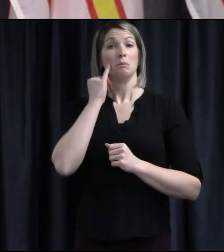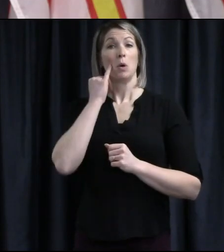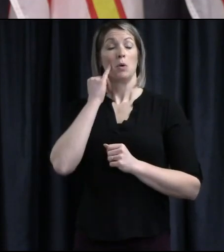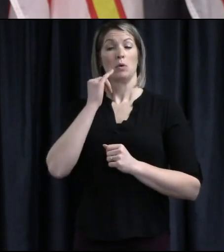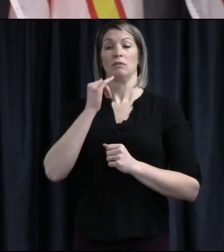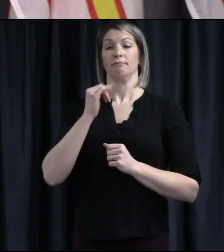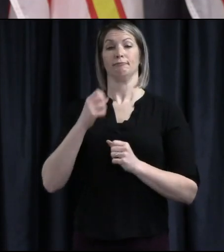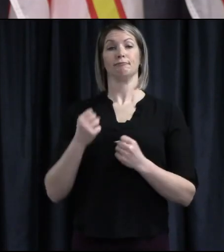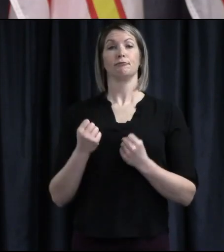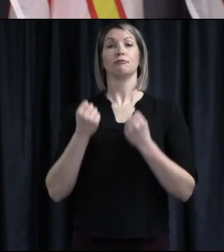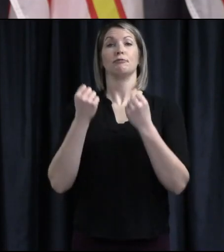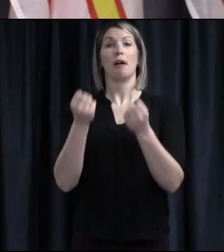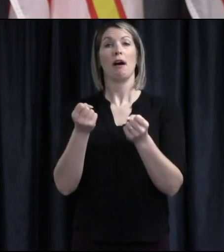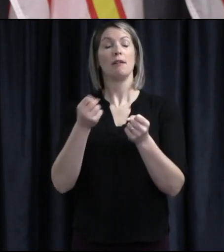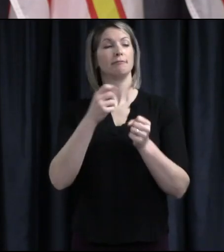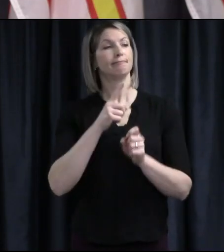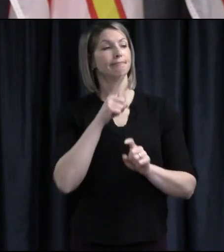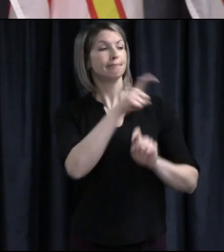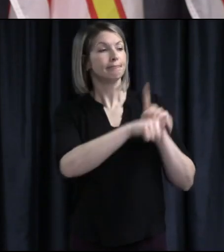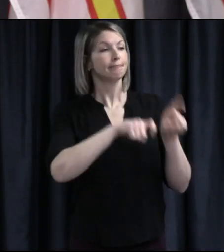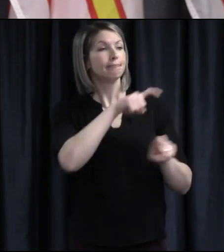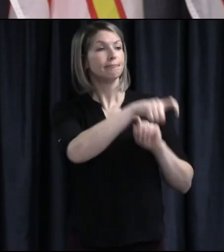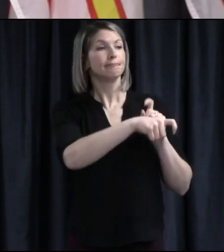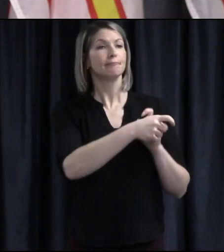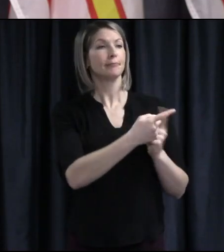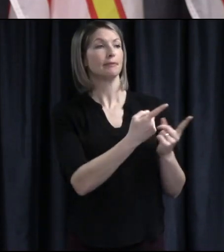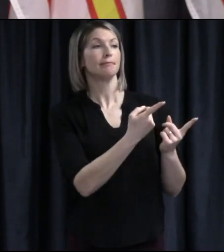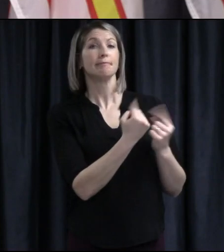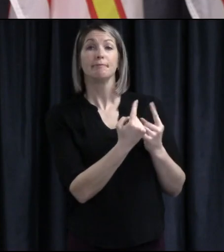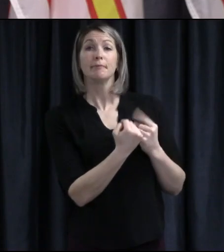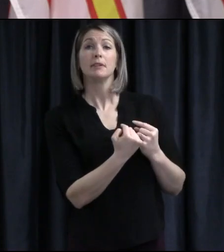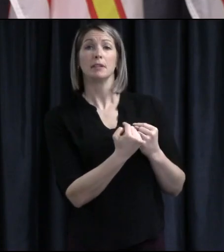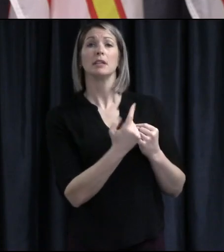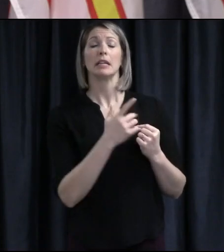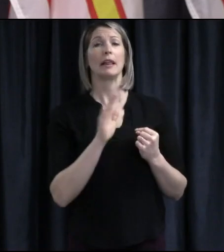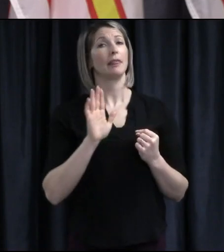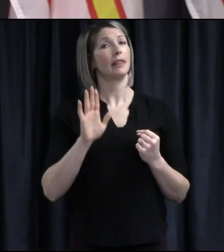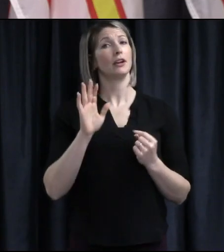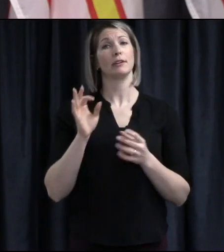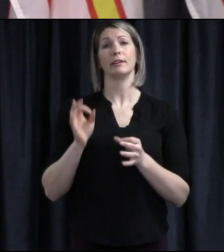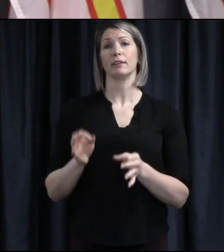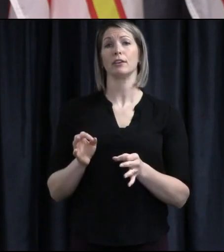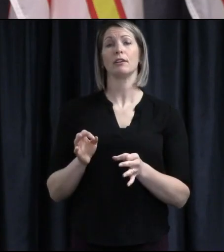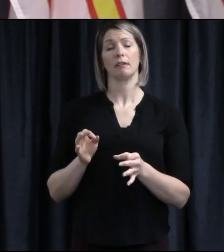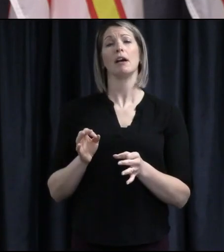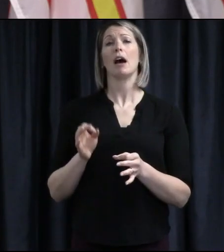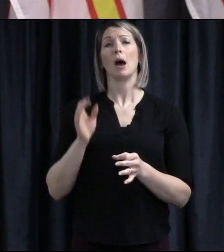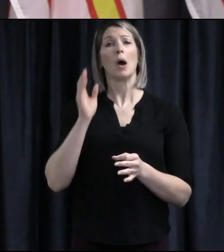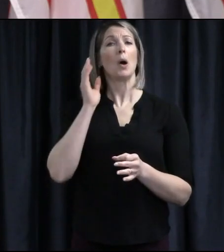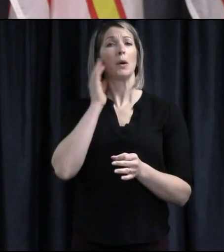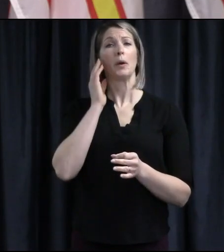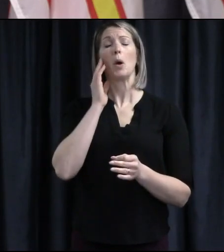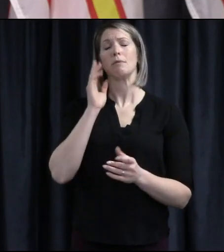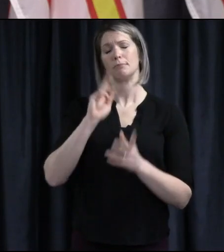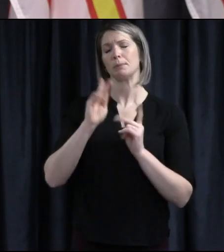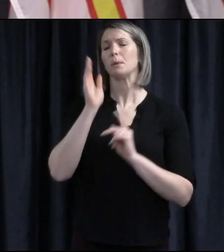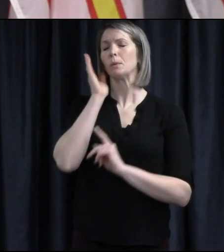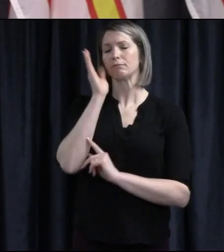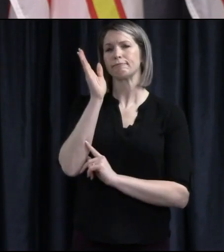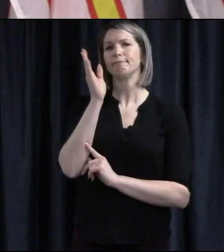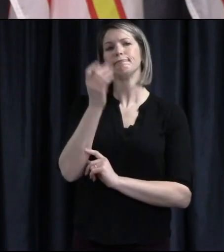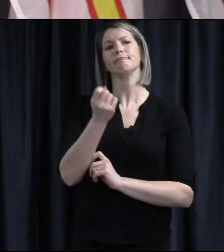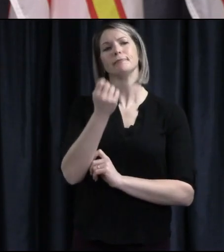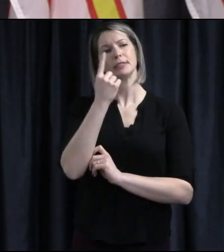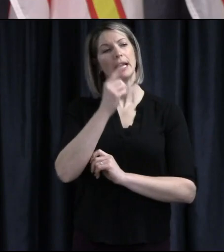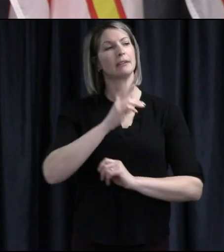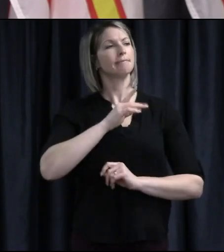public space, that is their choice to do so. I think people will adhere to